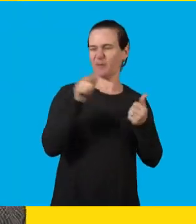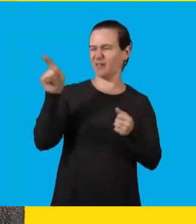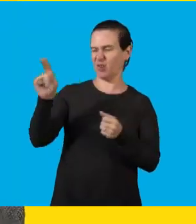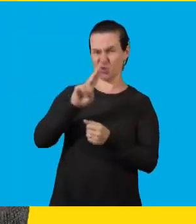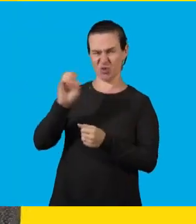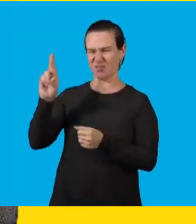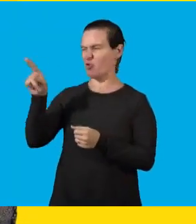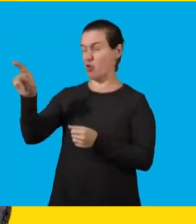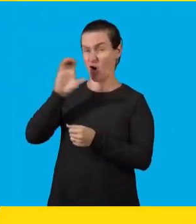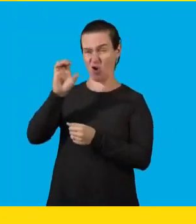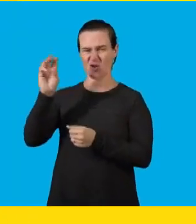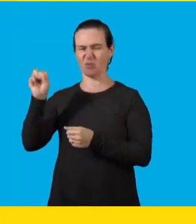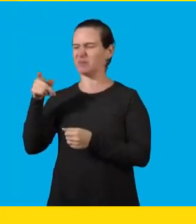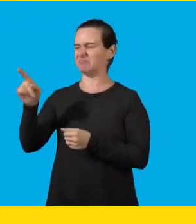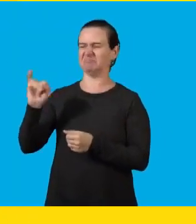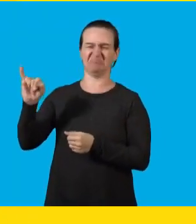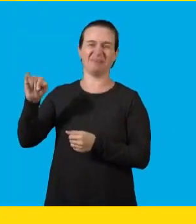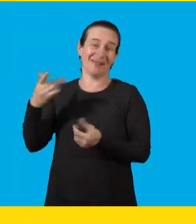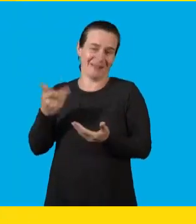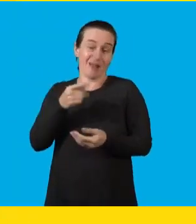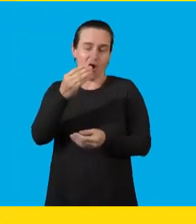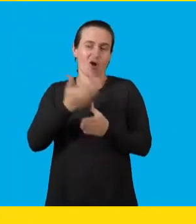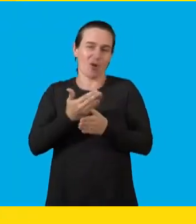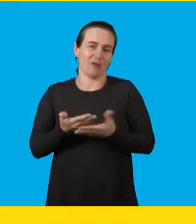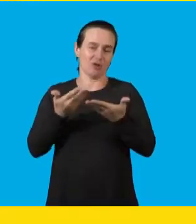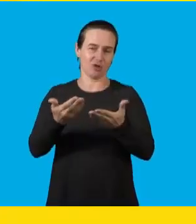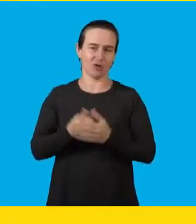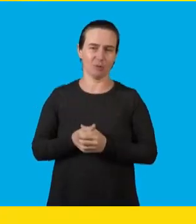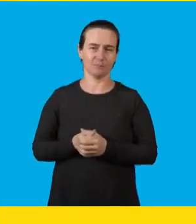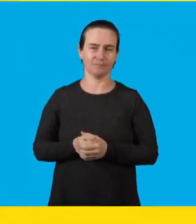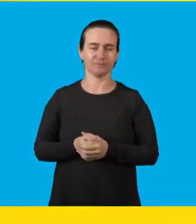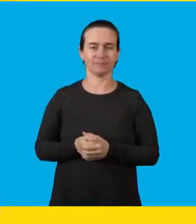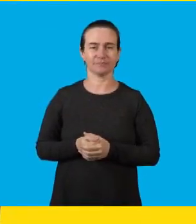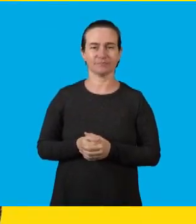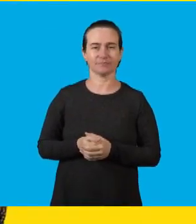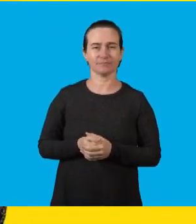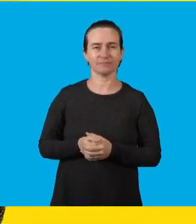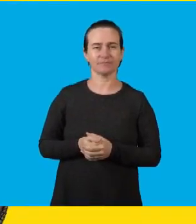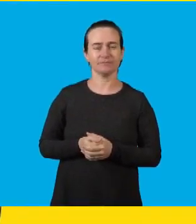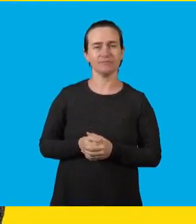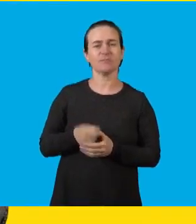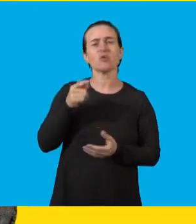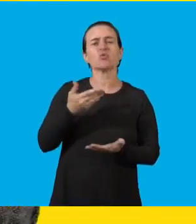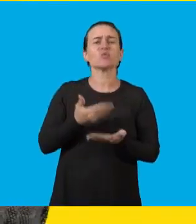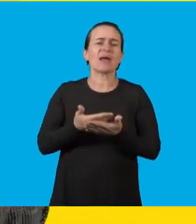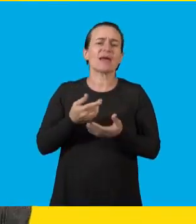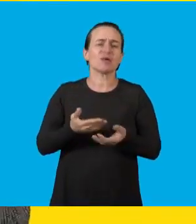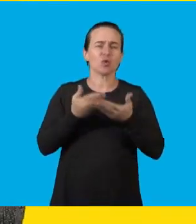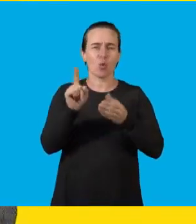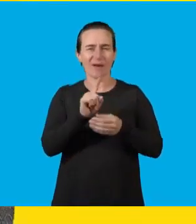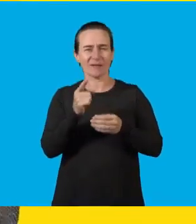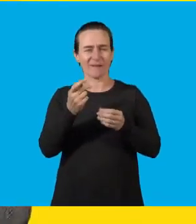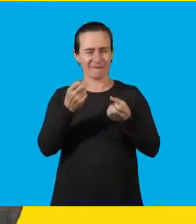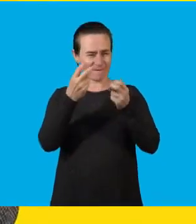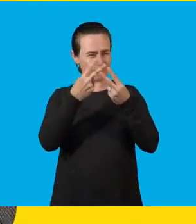You don't necessarily have to pick on the visual clues of the cartoon with this one, but you can, just to make